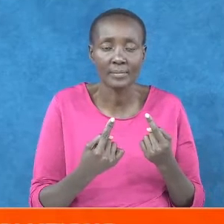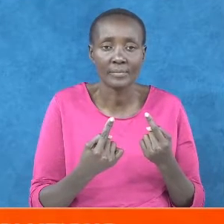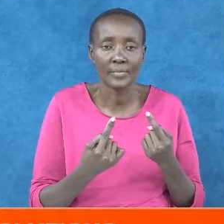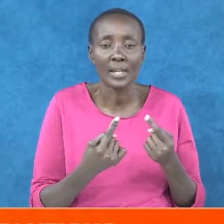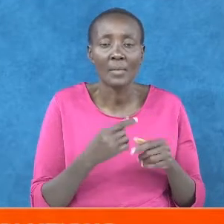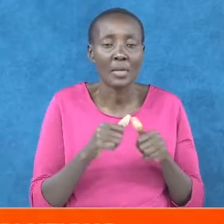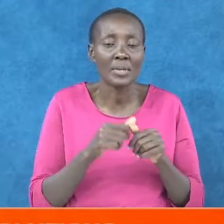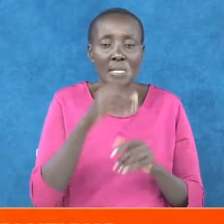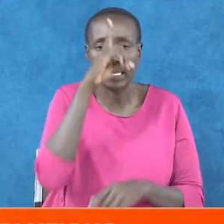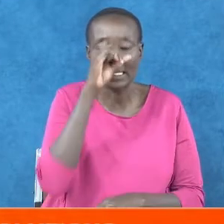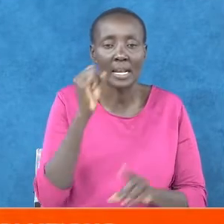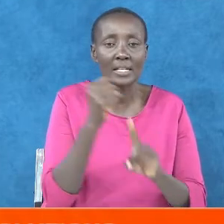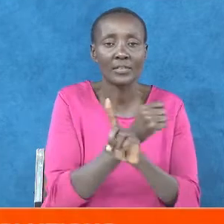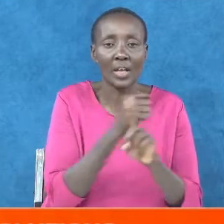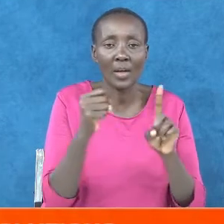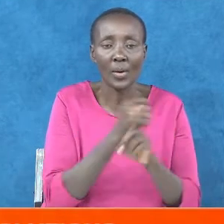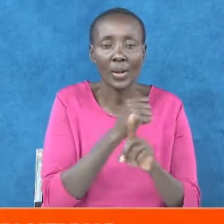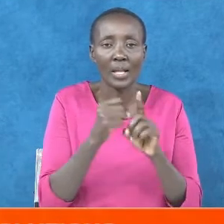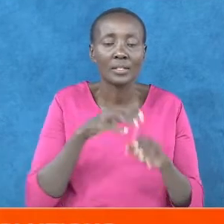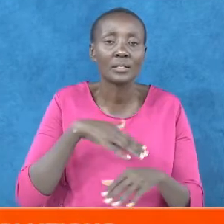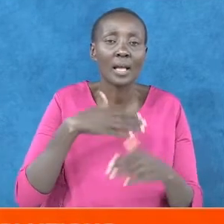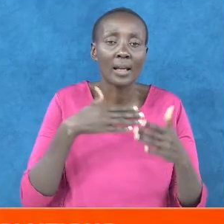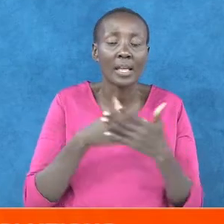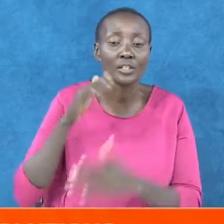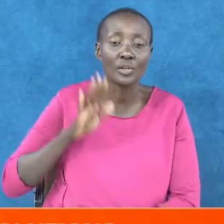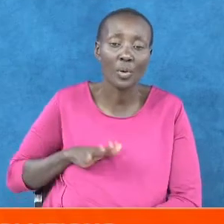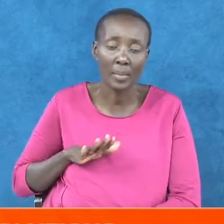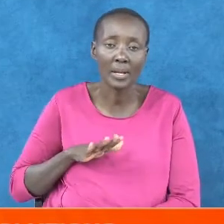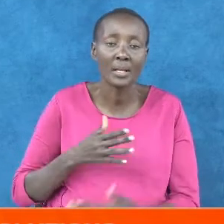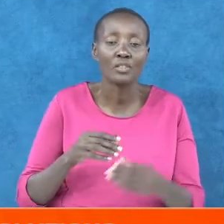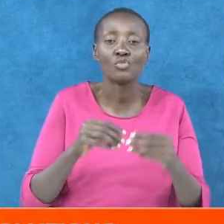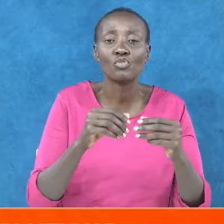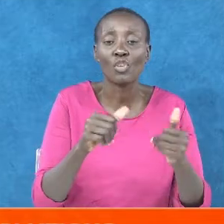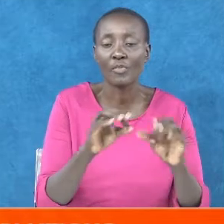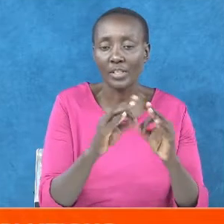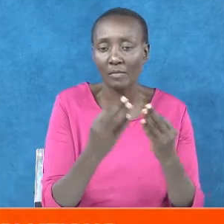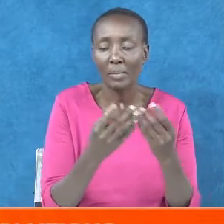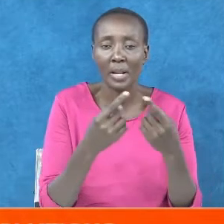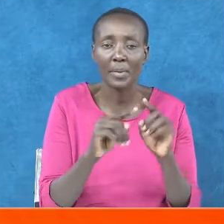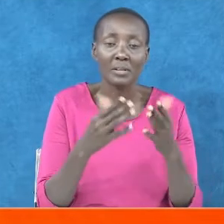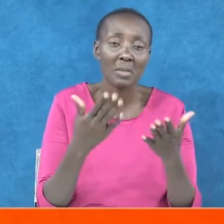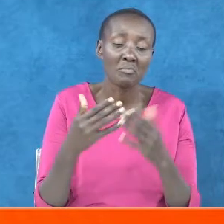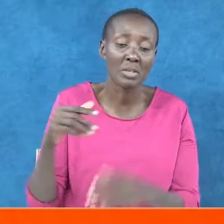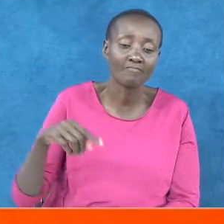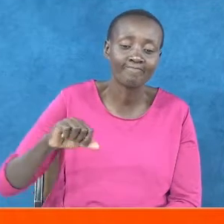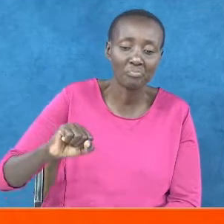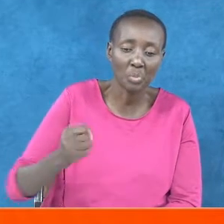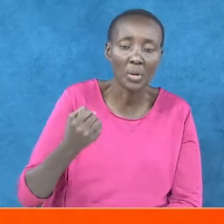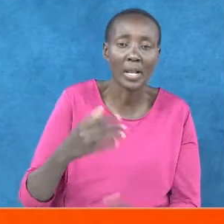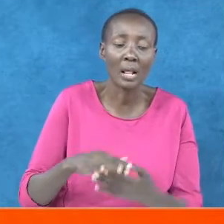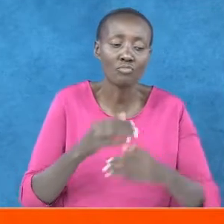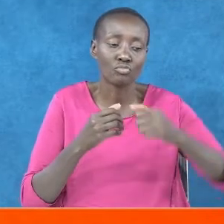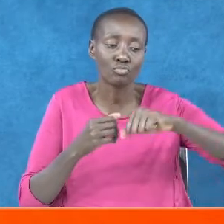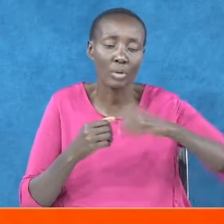serious violence against most of the time a woman being resolved within the family, and she has a broken leg, she has a broken arm, and they're before elders